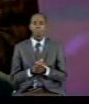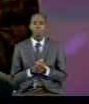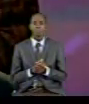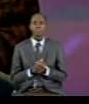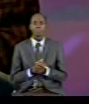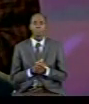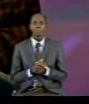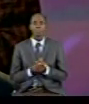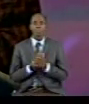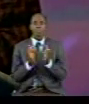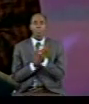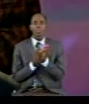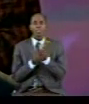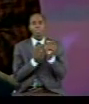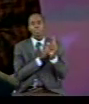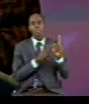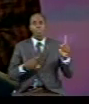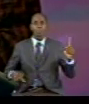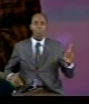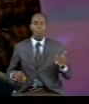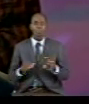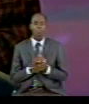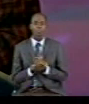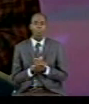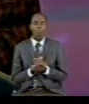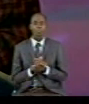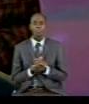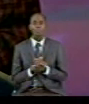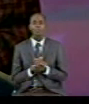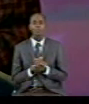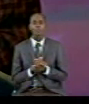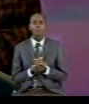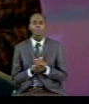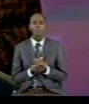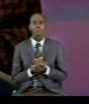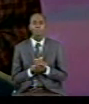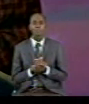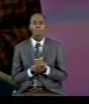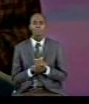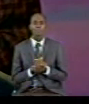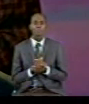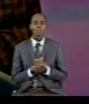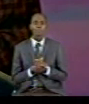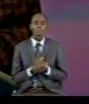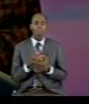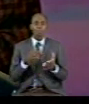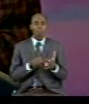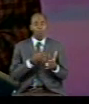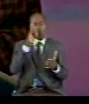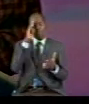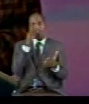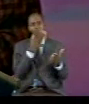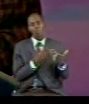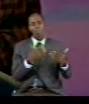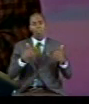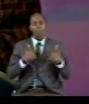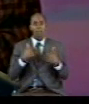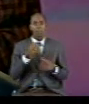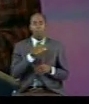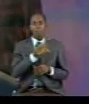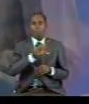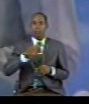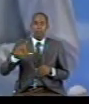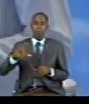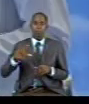Praise the Lord. Mr. Fred Adumo had left shoulder dislocation after a road